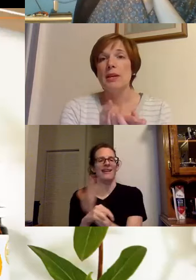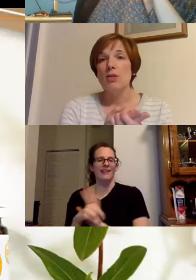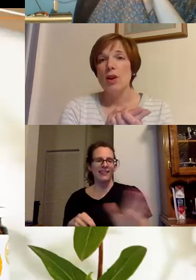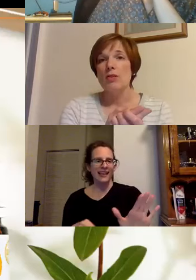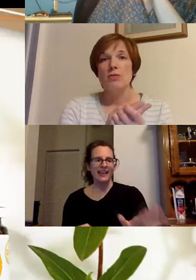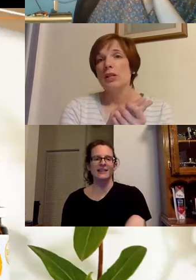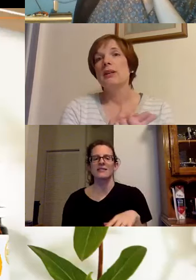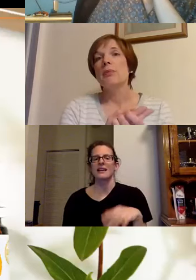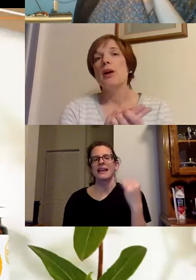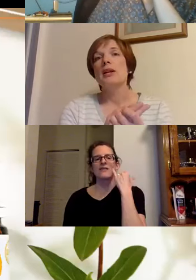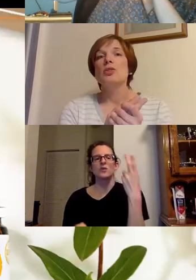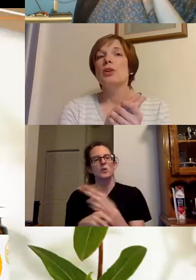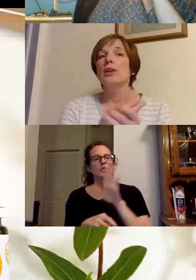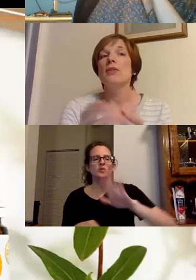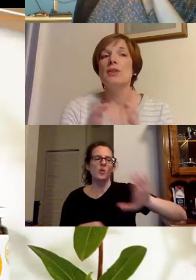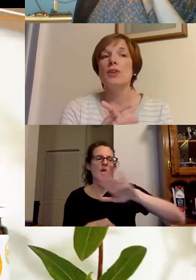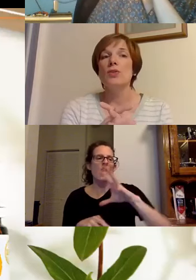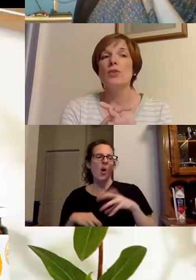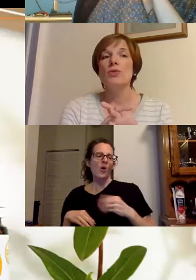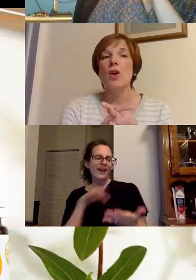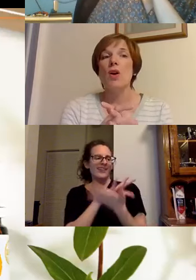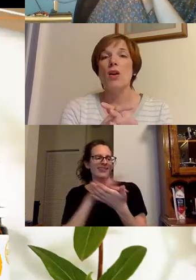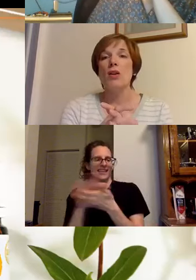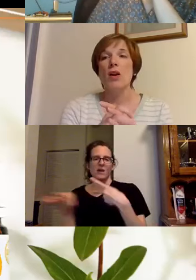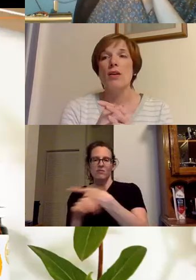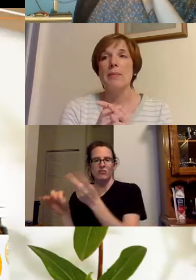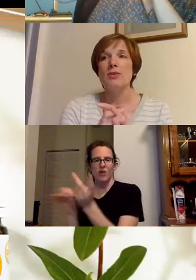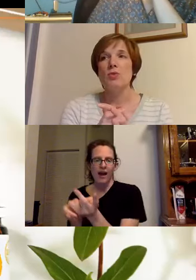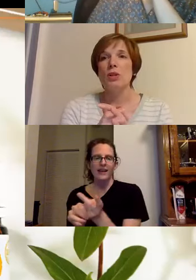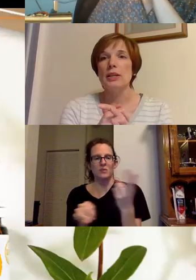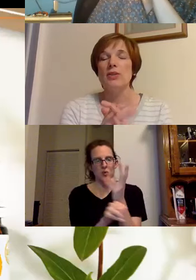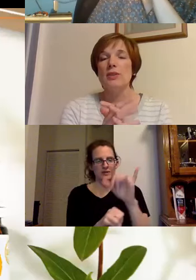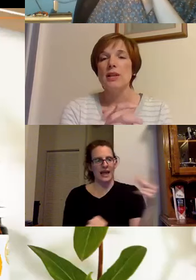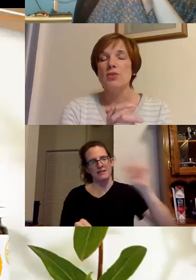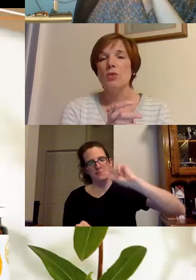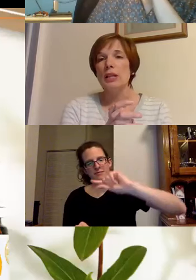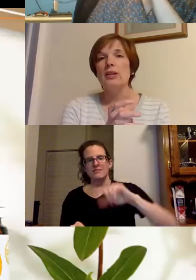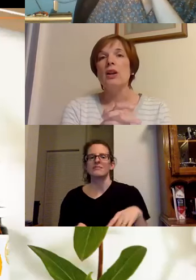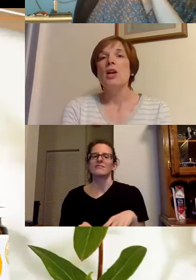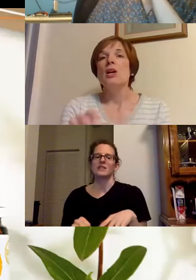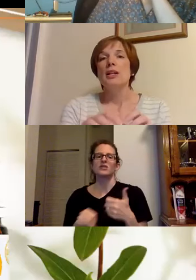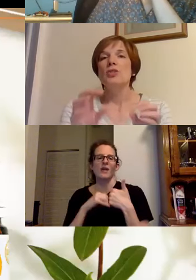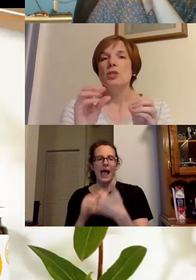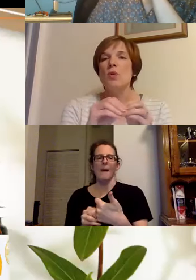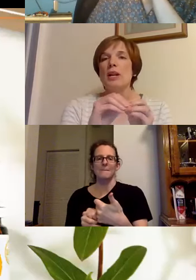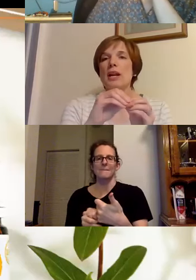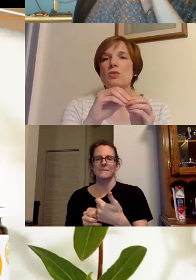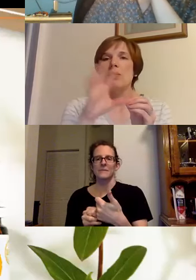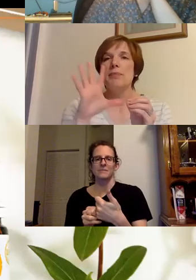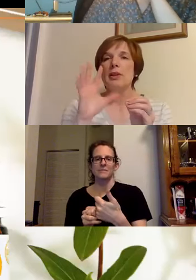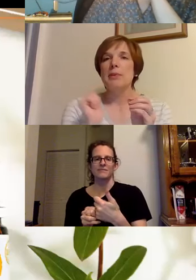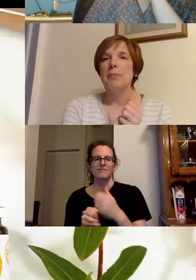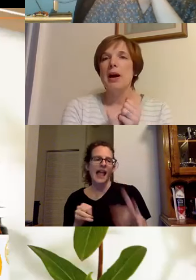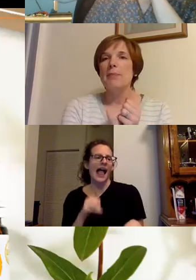if you make your own cleaning products, or even if you use our household cleaner, use household cleaner, and you just want an